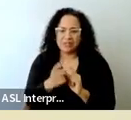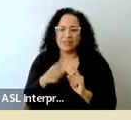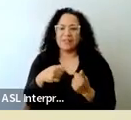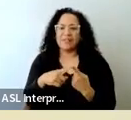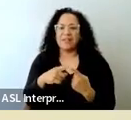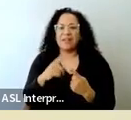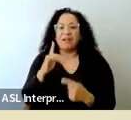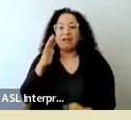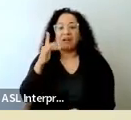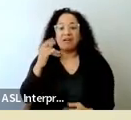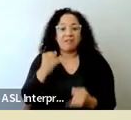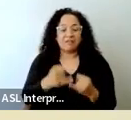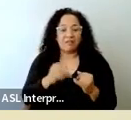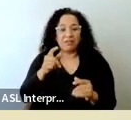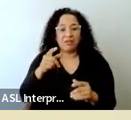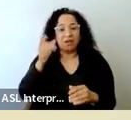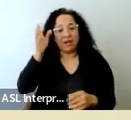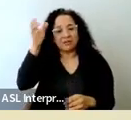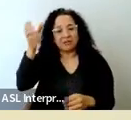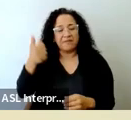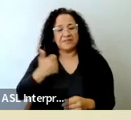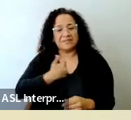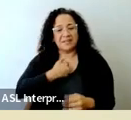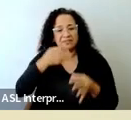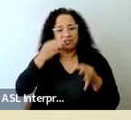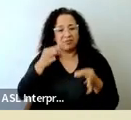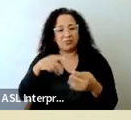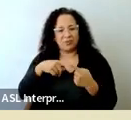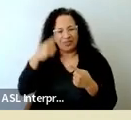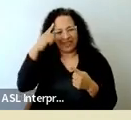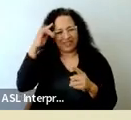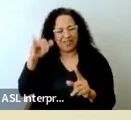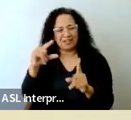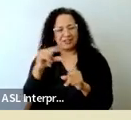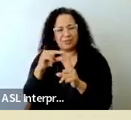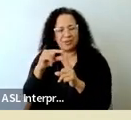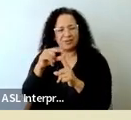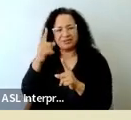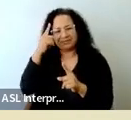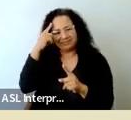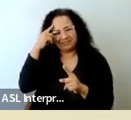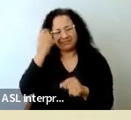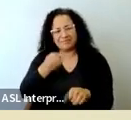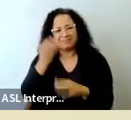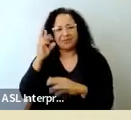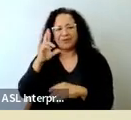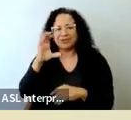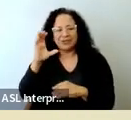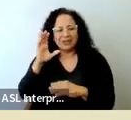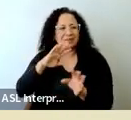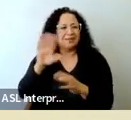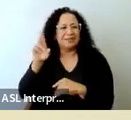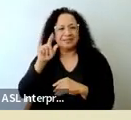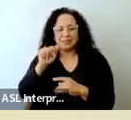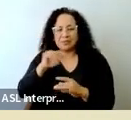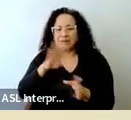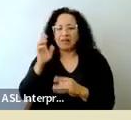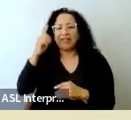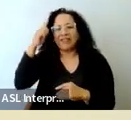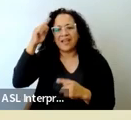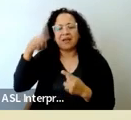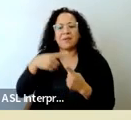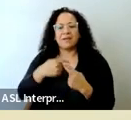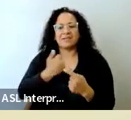the concept of self-determination, when you think of that terminology and just remove from your mind regional centers and disability and think about